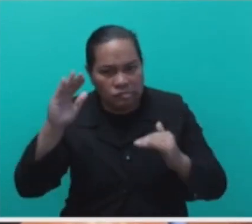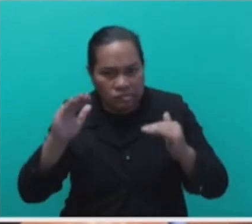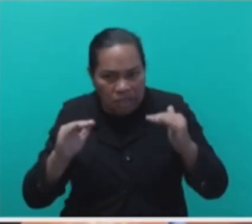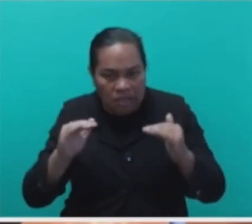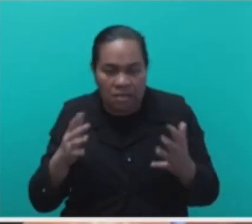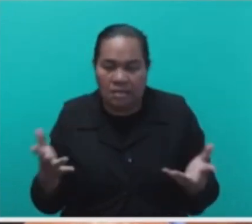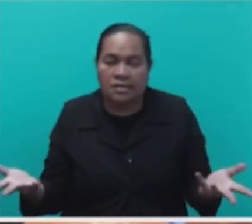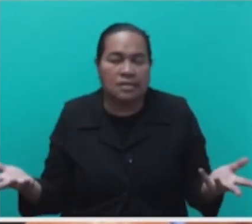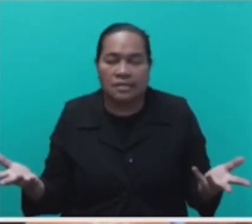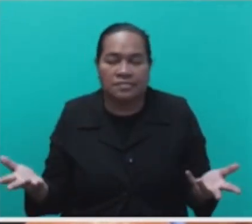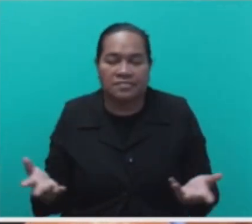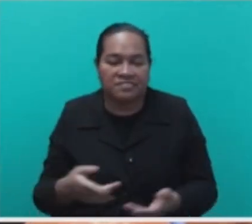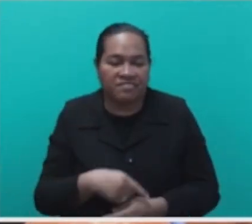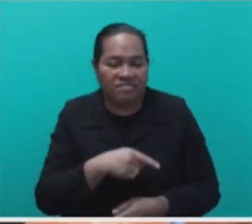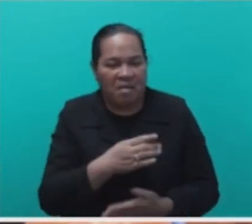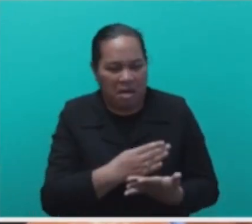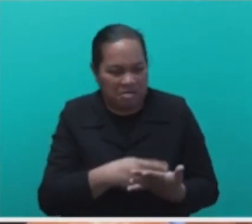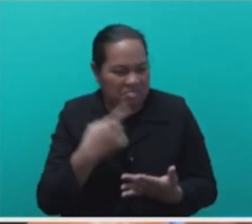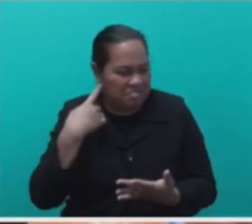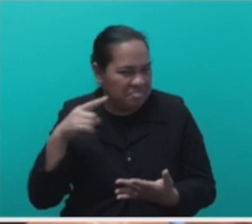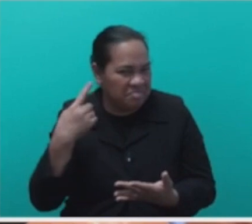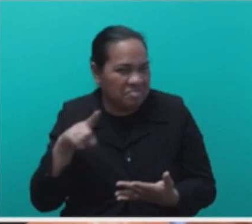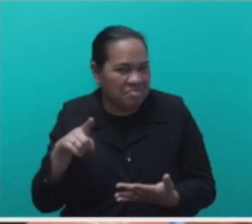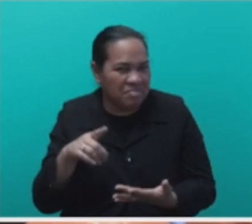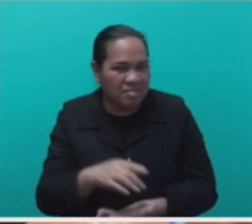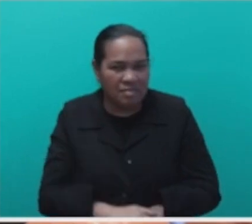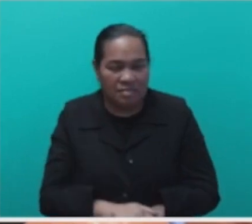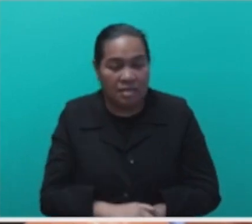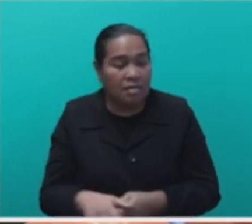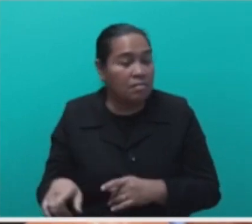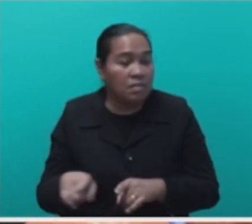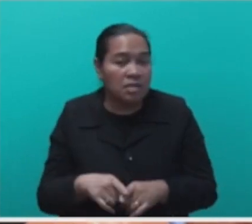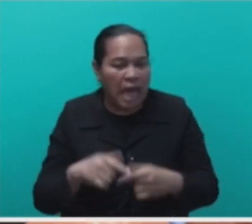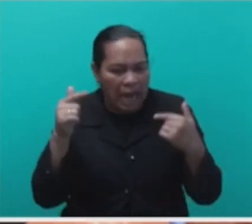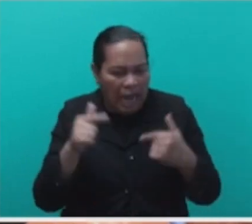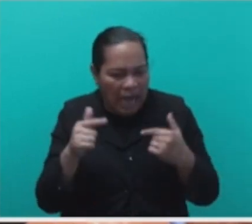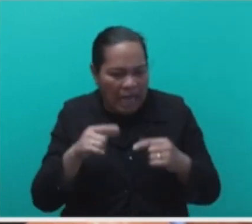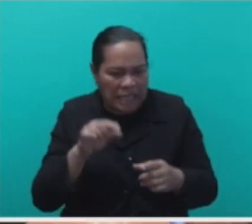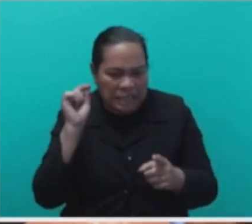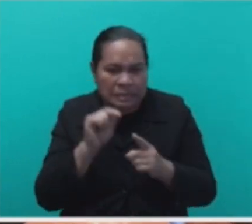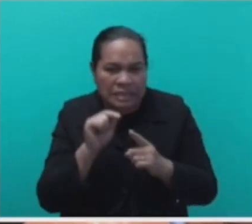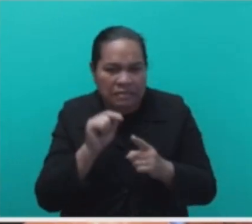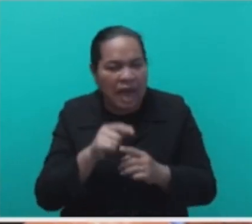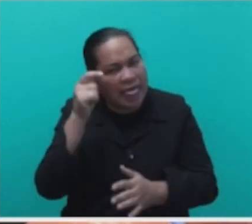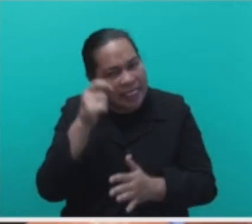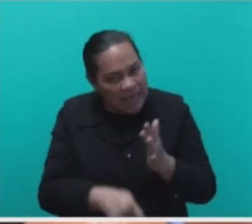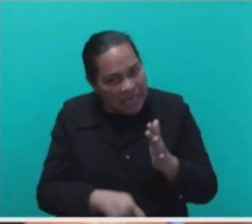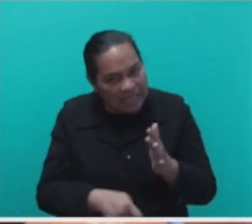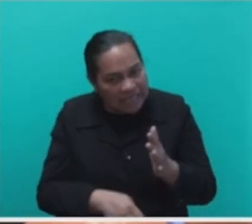This includes, Mr. Speaker said, lack of specific tax and duty reductions to